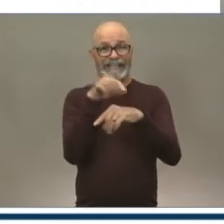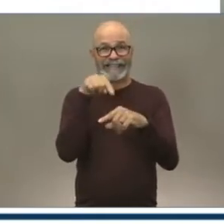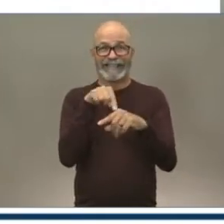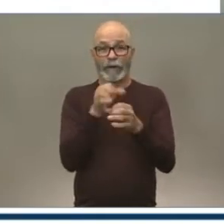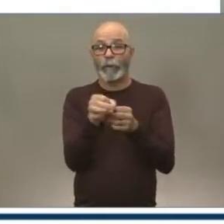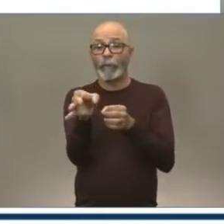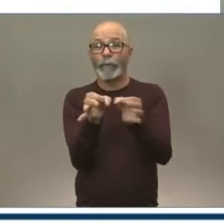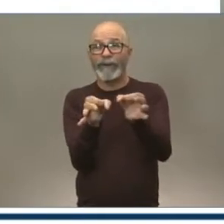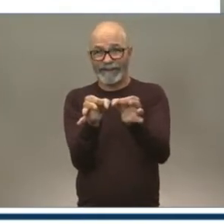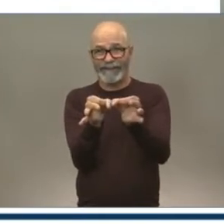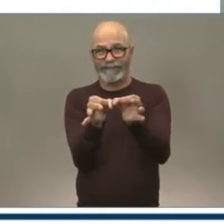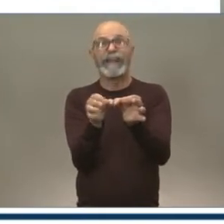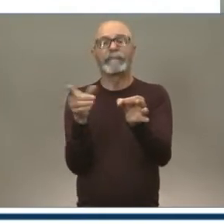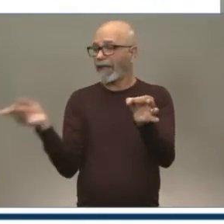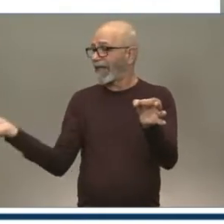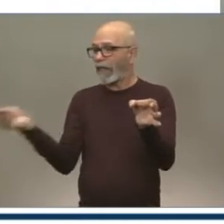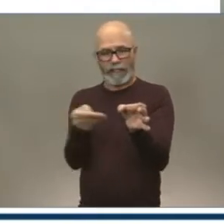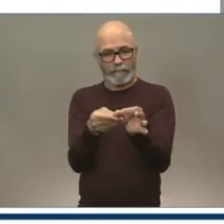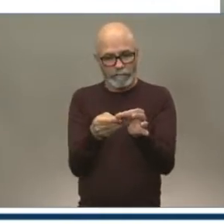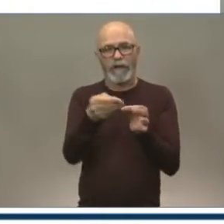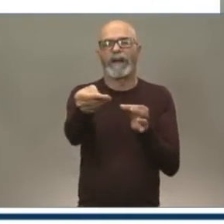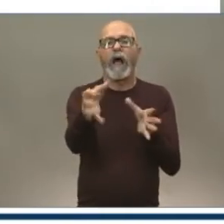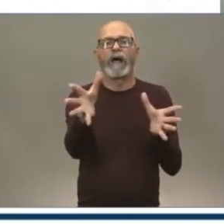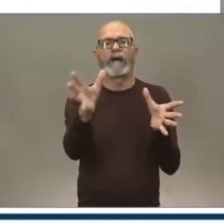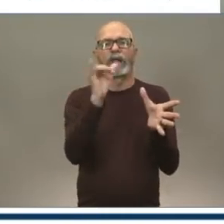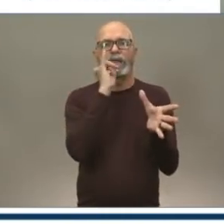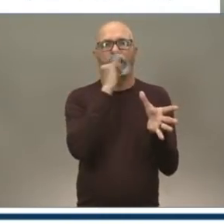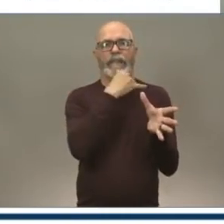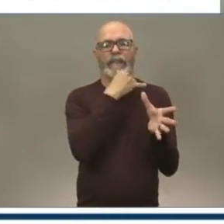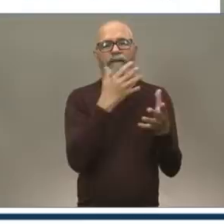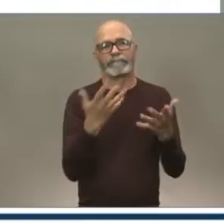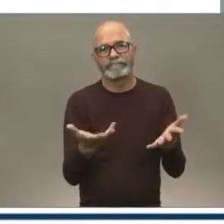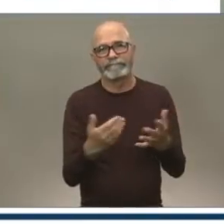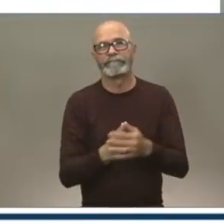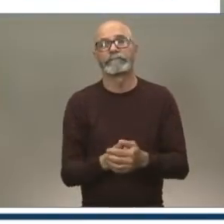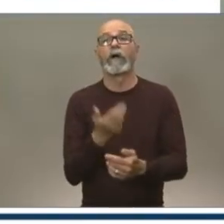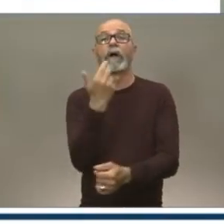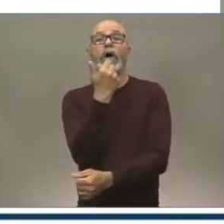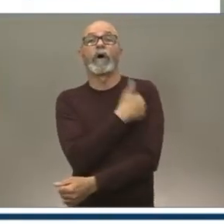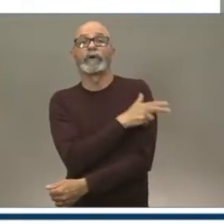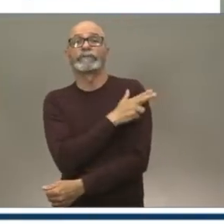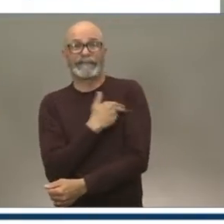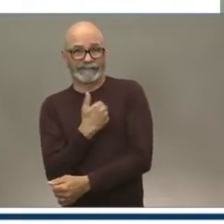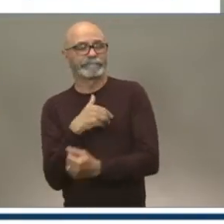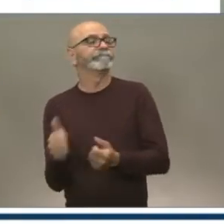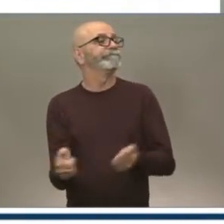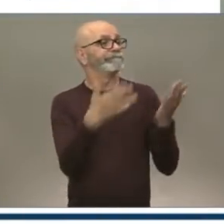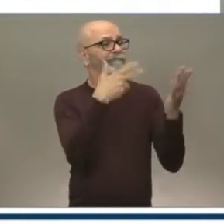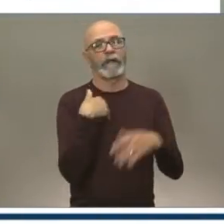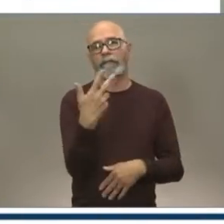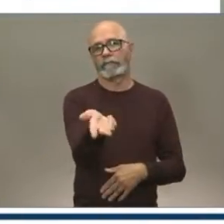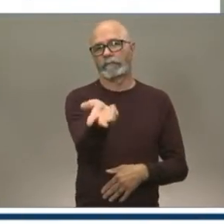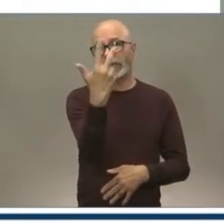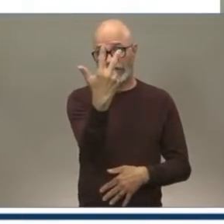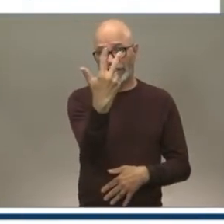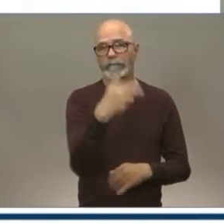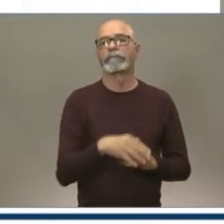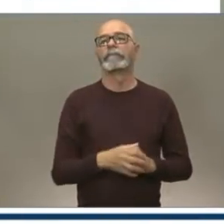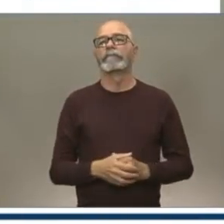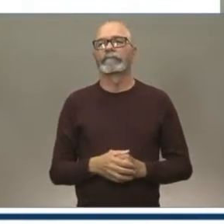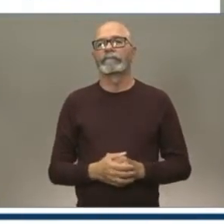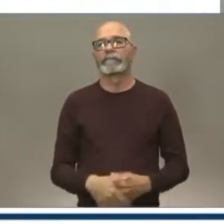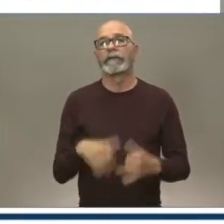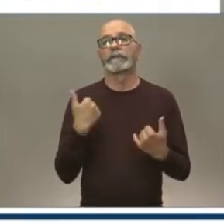case. There are 3 Nova Scotians in the hospital and 42 current active cases. Yesterday, I had